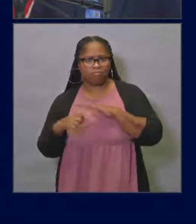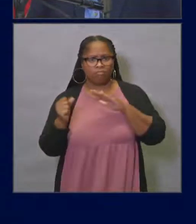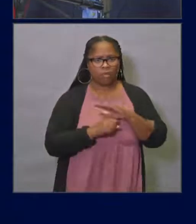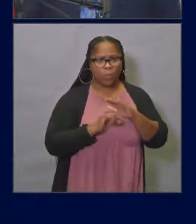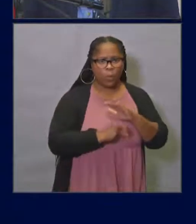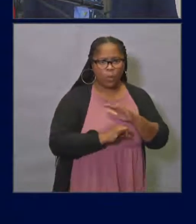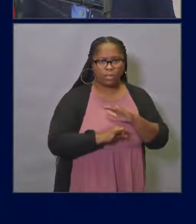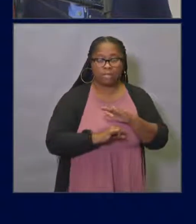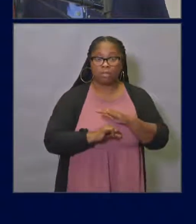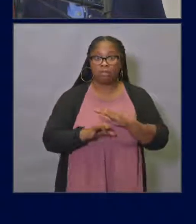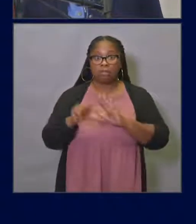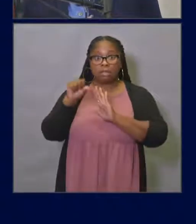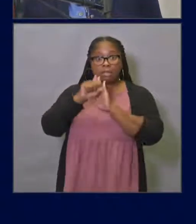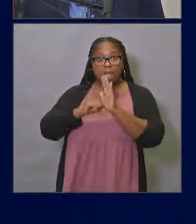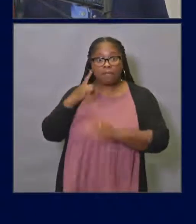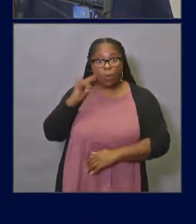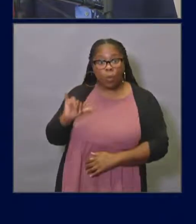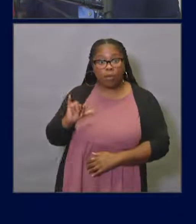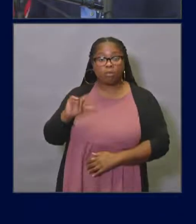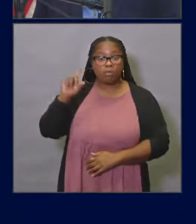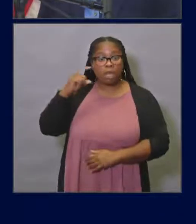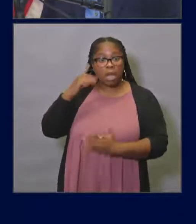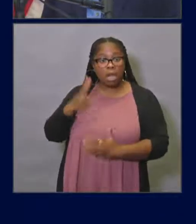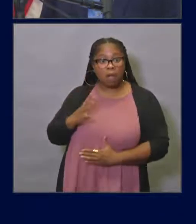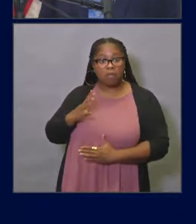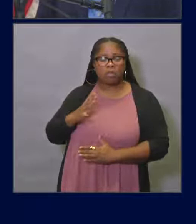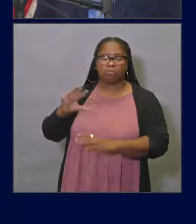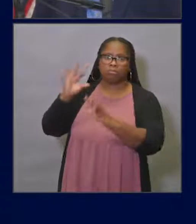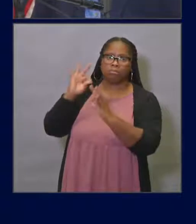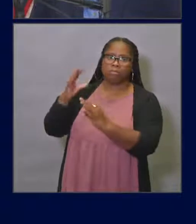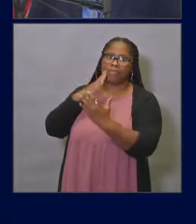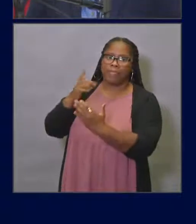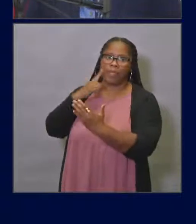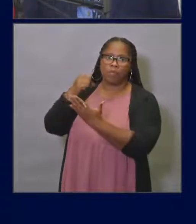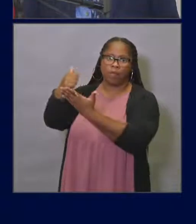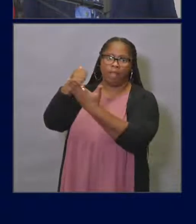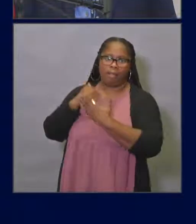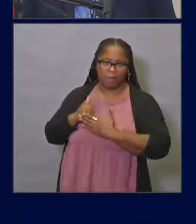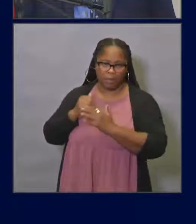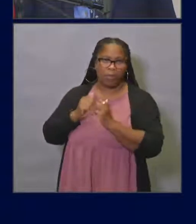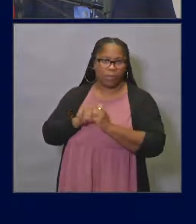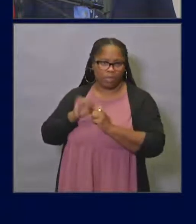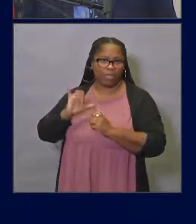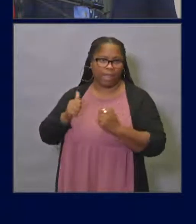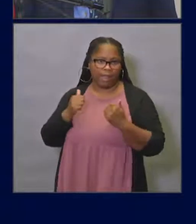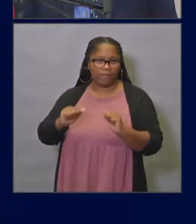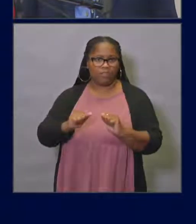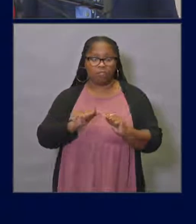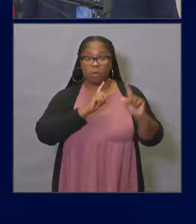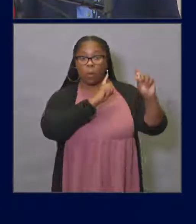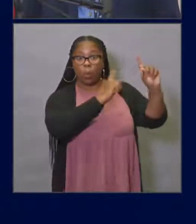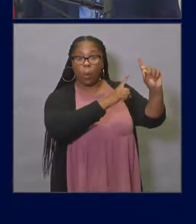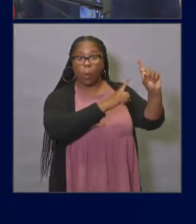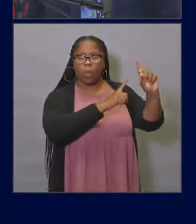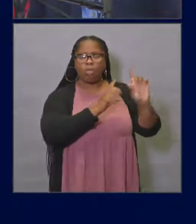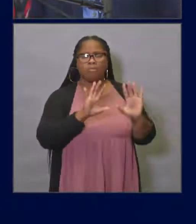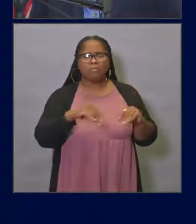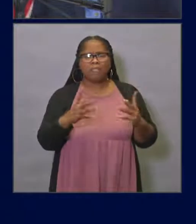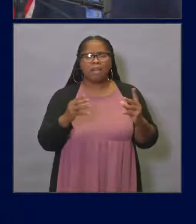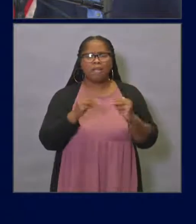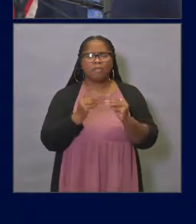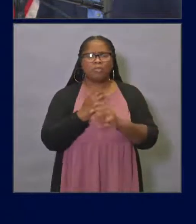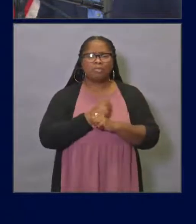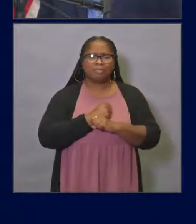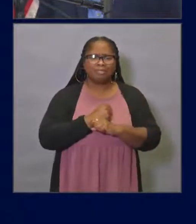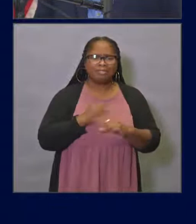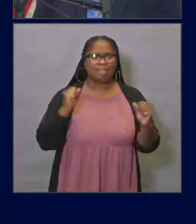and the governor for agreeing to help us with this effort as well. Our hope is to strengthen the safety net for those exposed